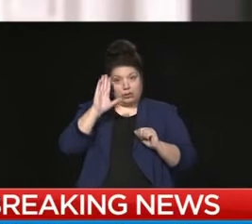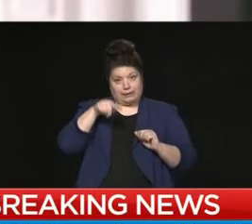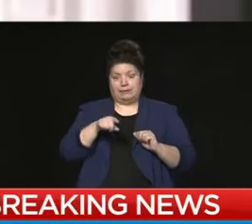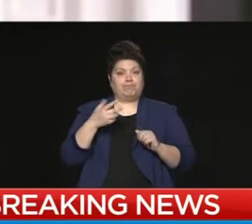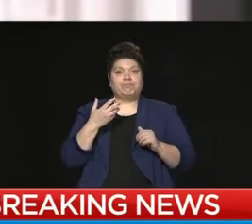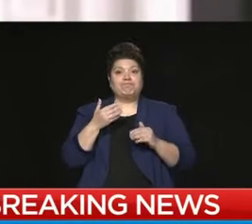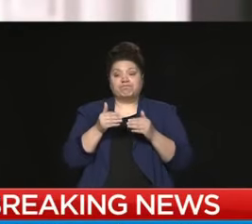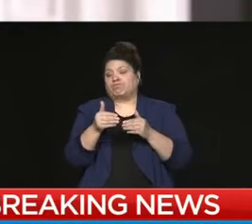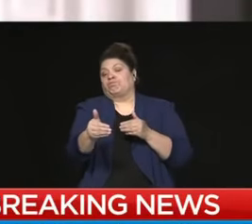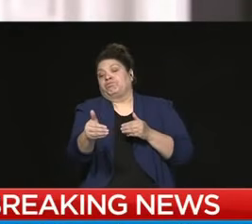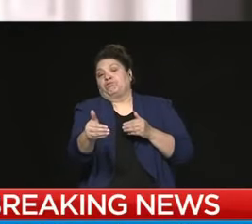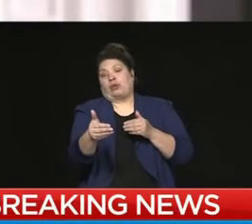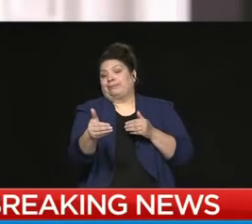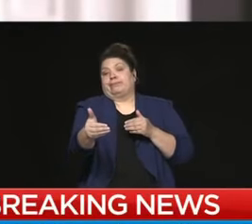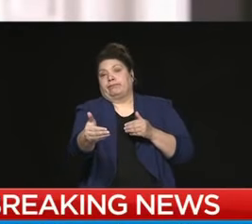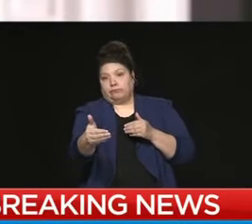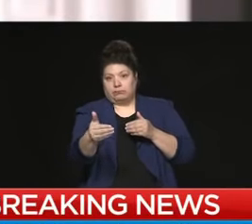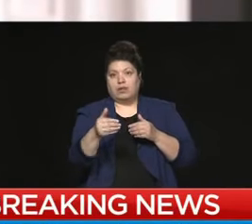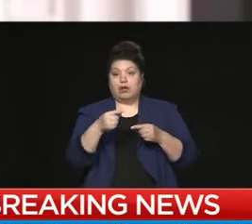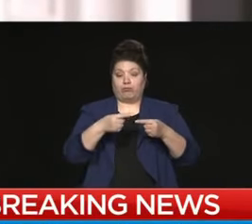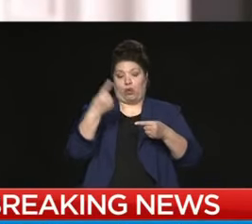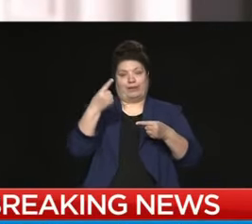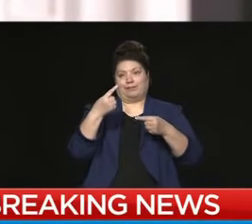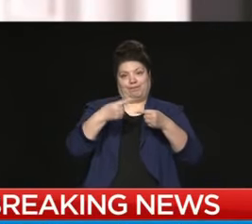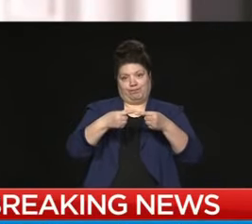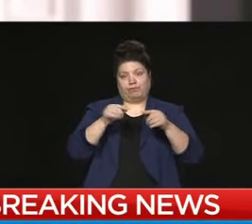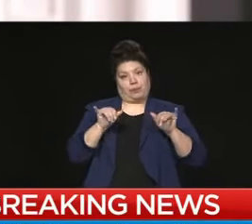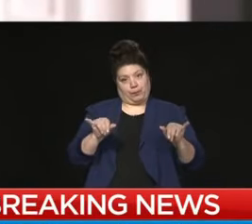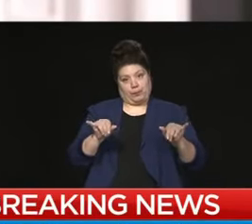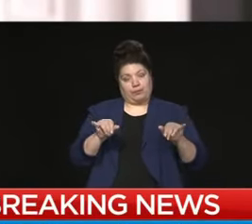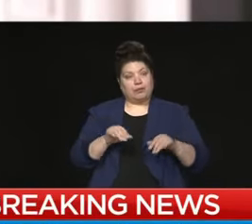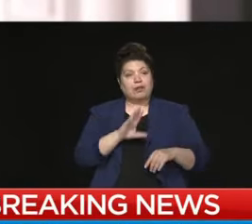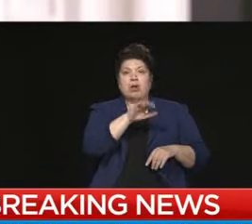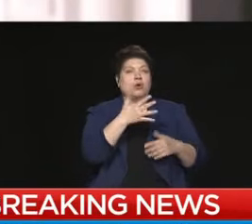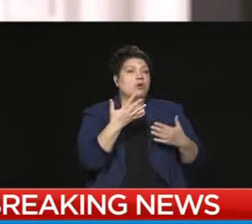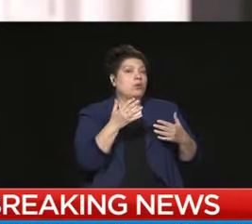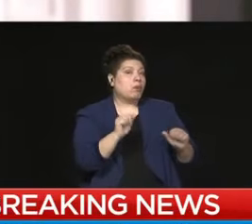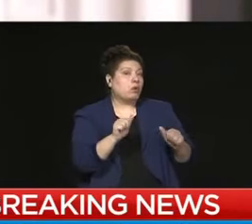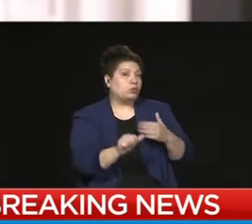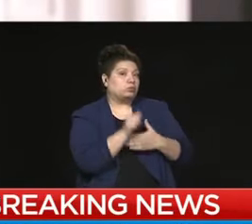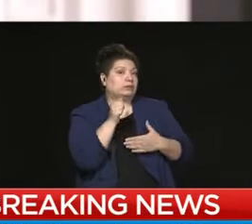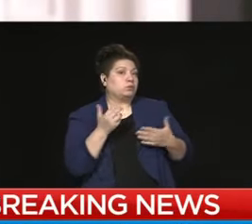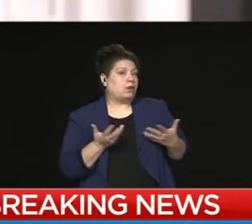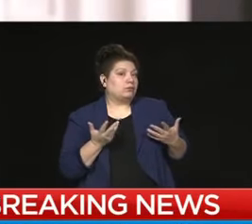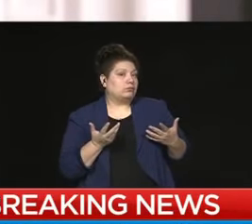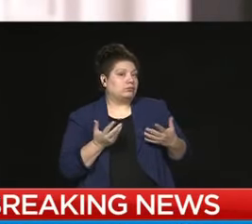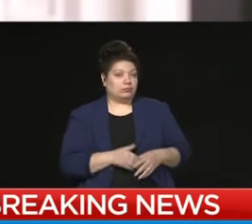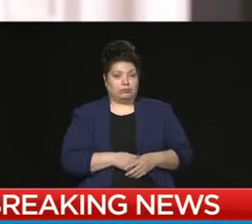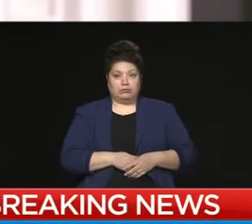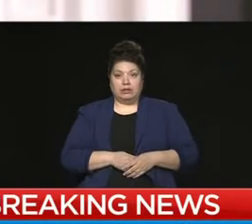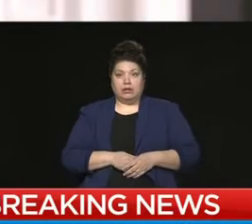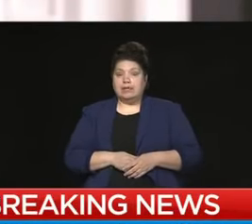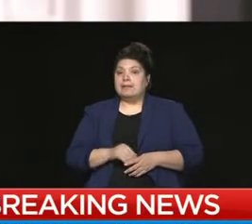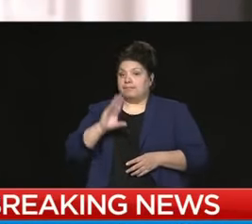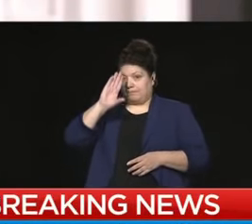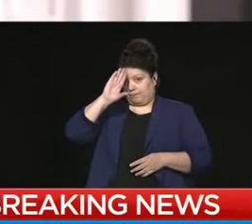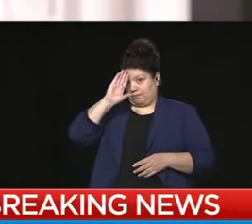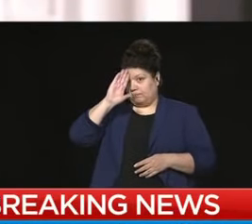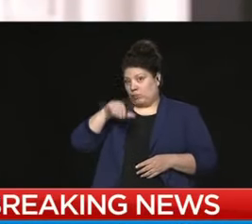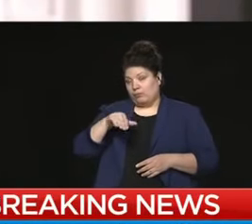still before we can loosen those border restrictions. What is the danger, though, Prime Minister? We recognize that there is a need